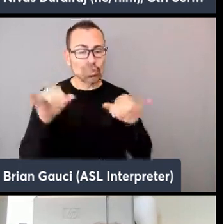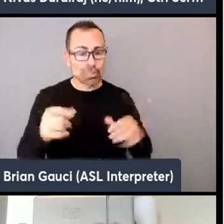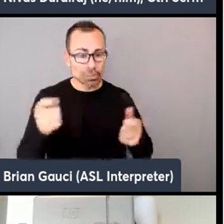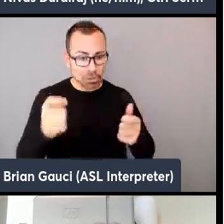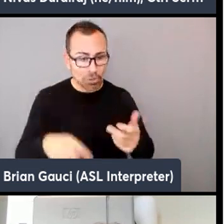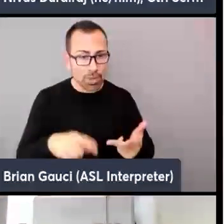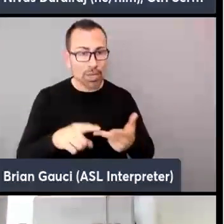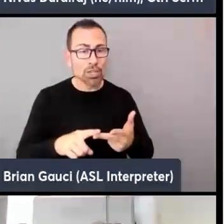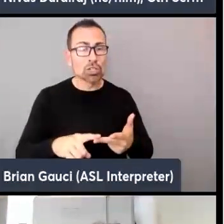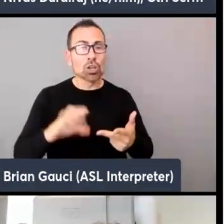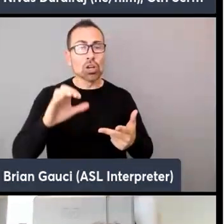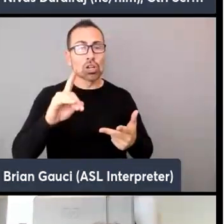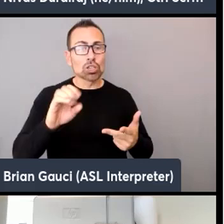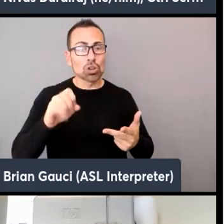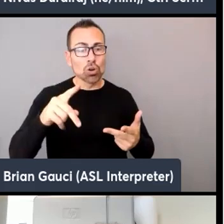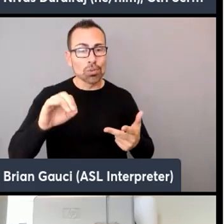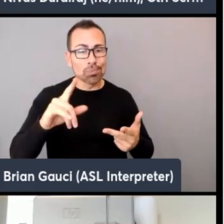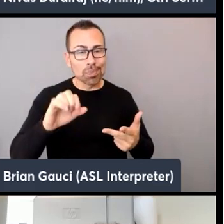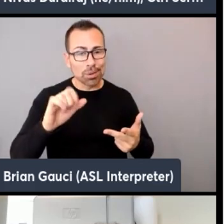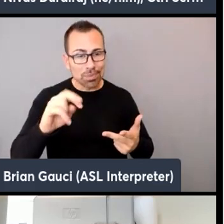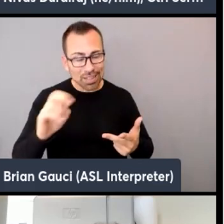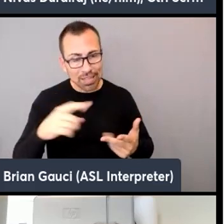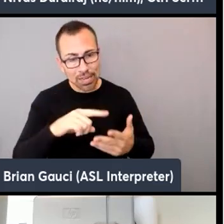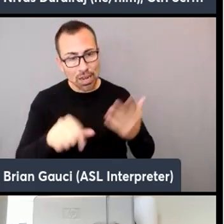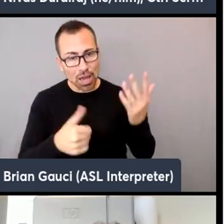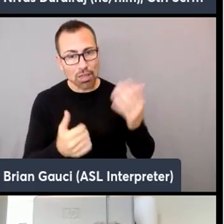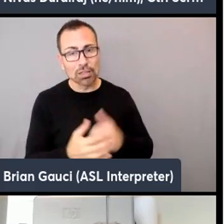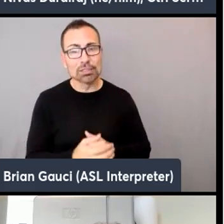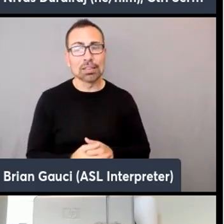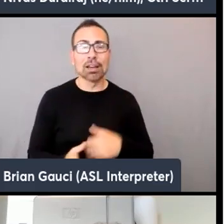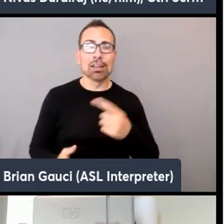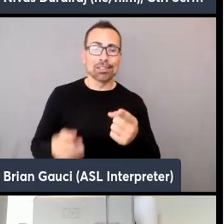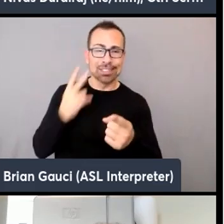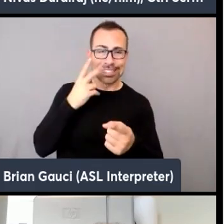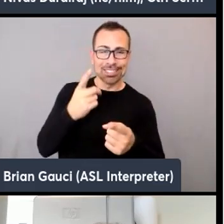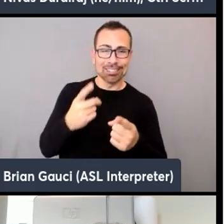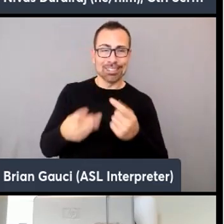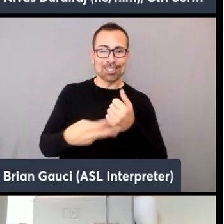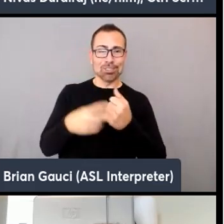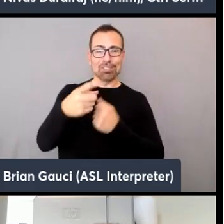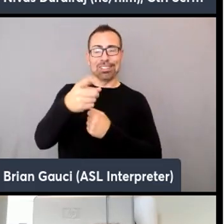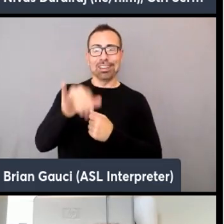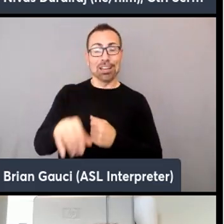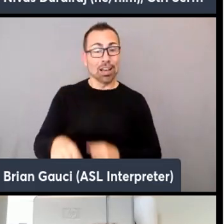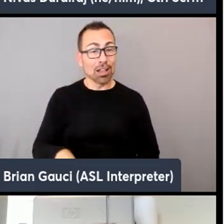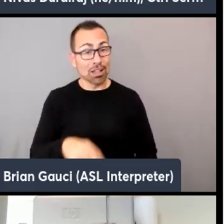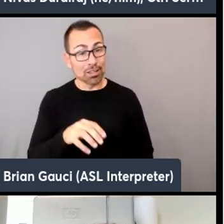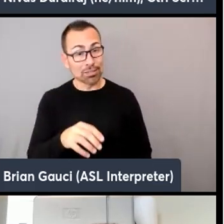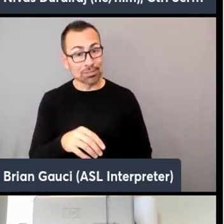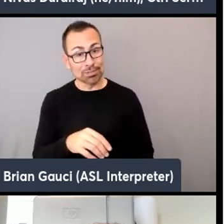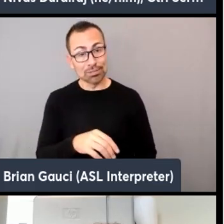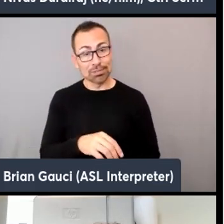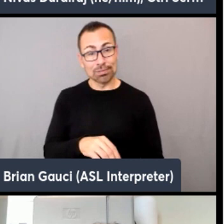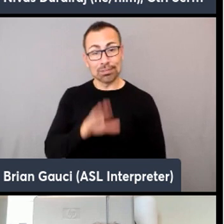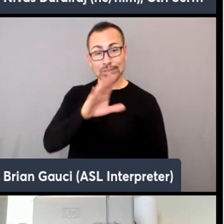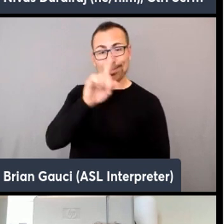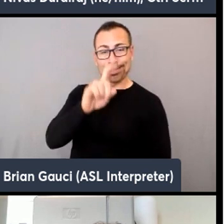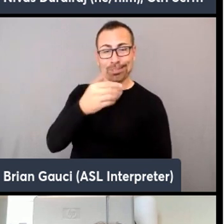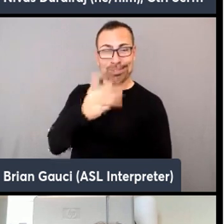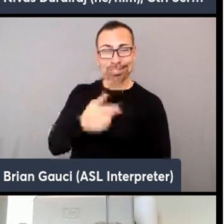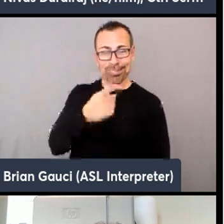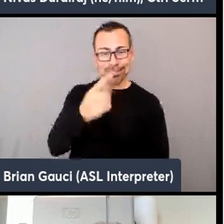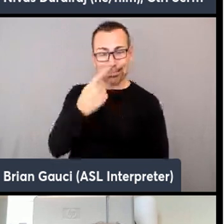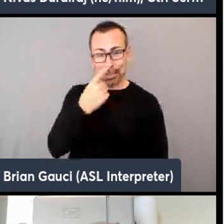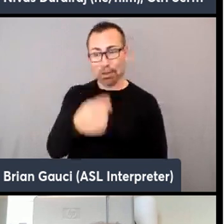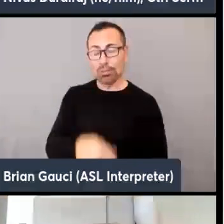cetera. And I can see their store right there. Yeah, that was a good question. Spot on. Cool.